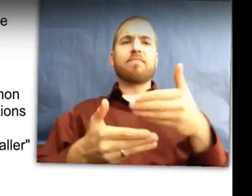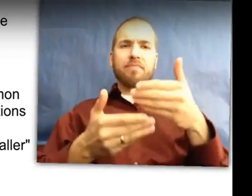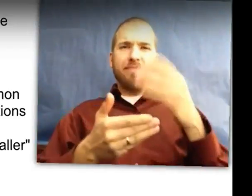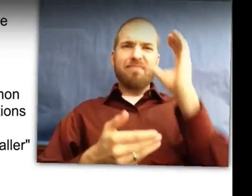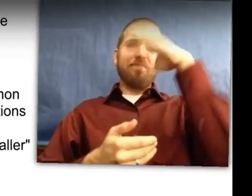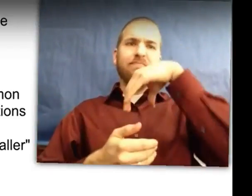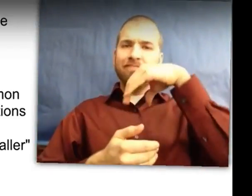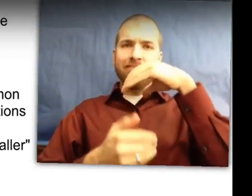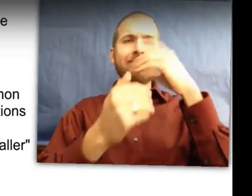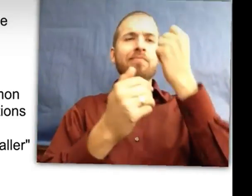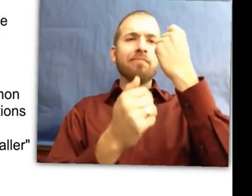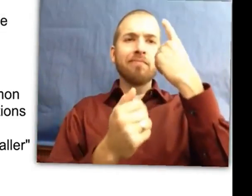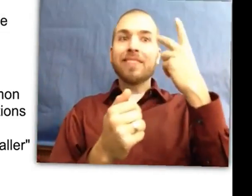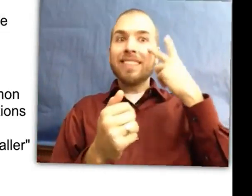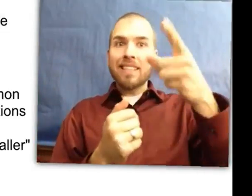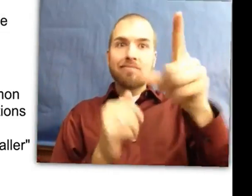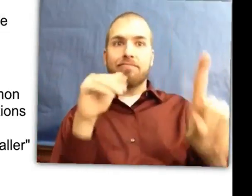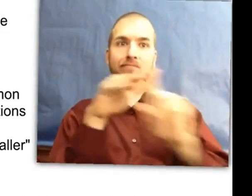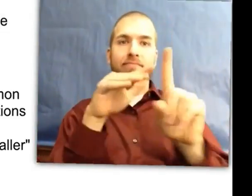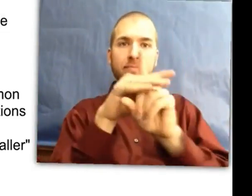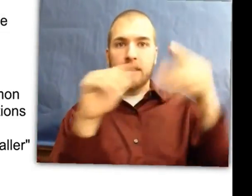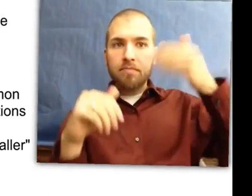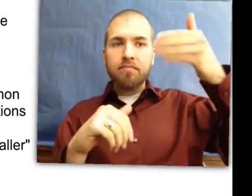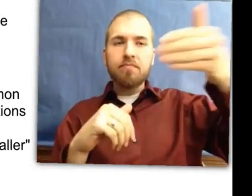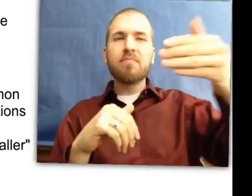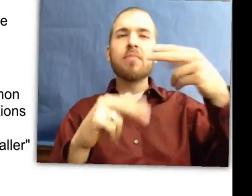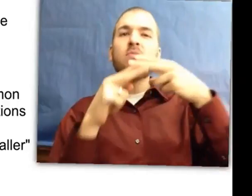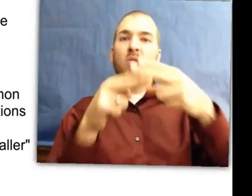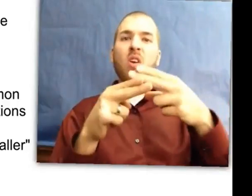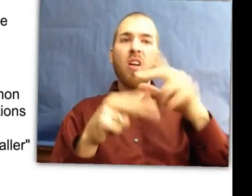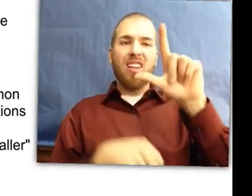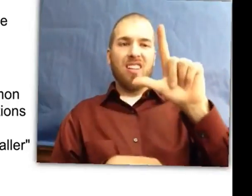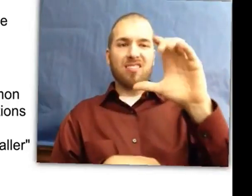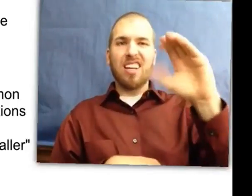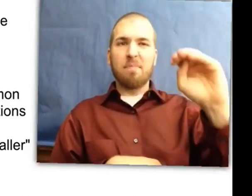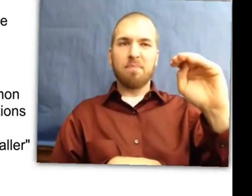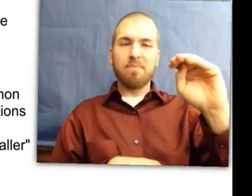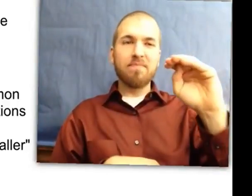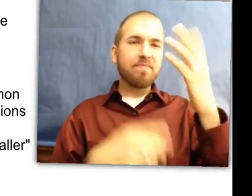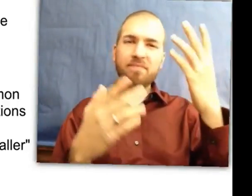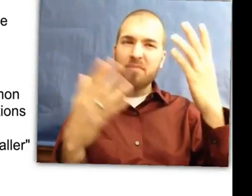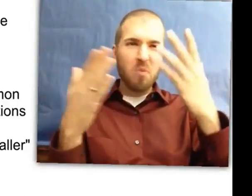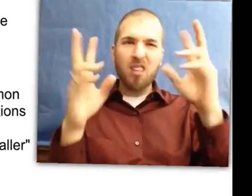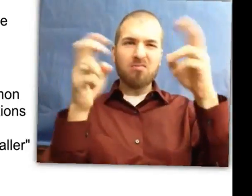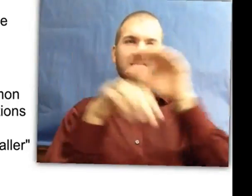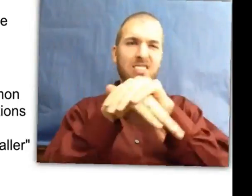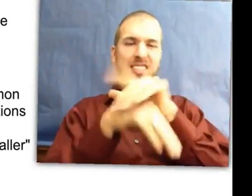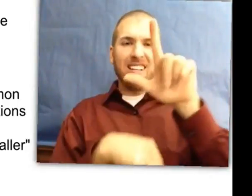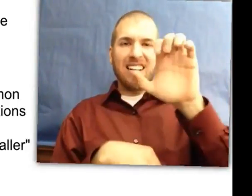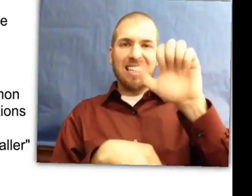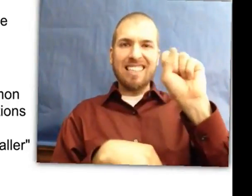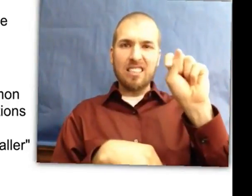Hey guys! So today we're going to be introducing a new concept, and you'll see it popping up throughout your math